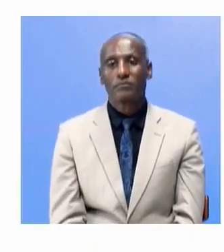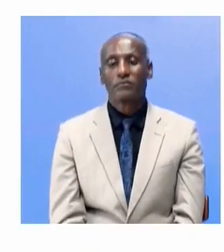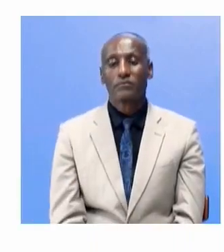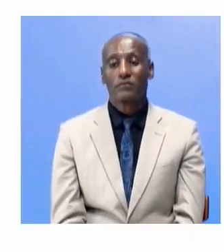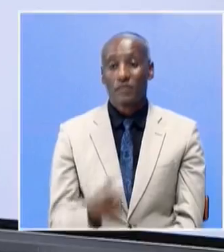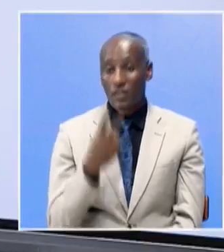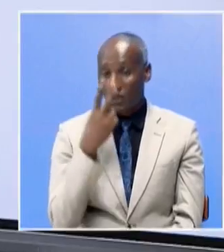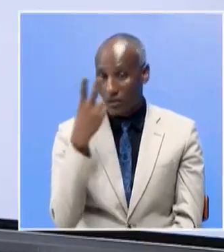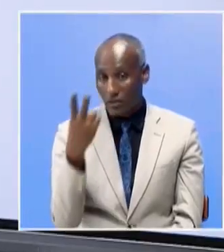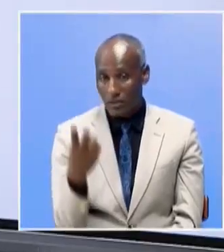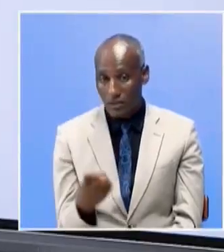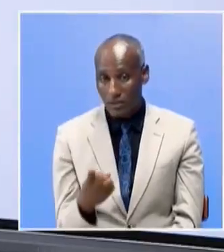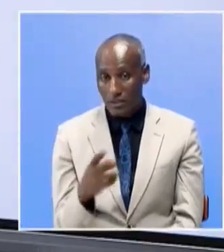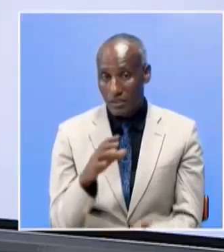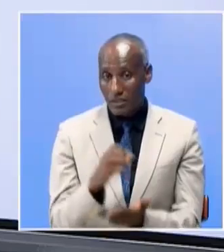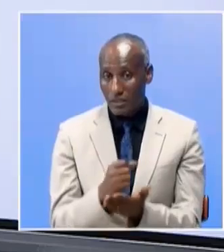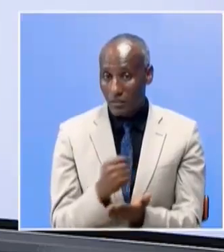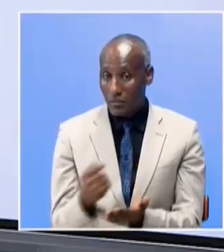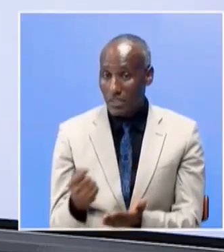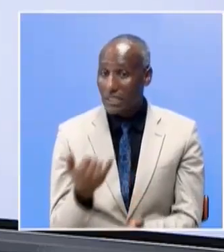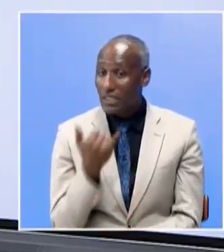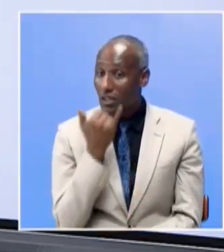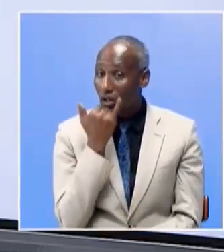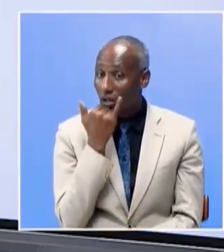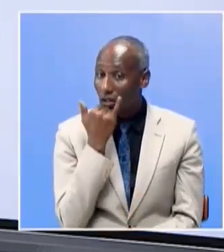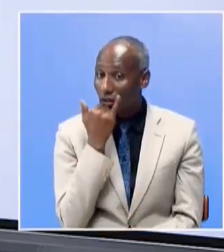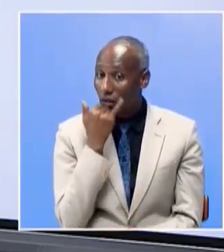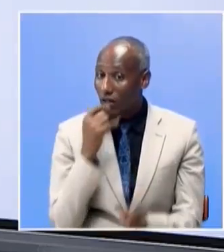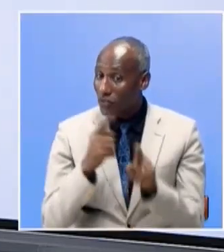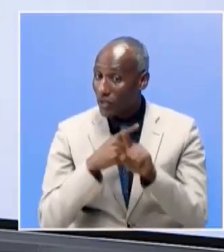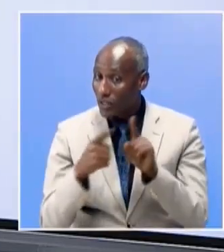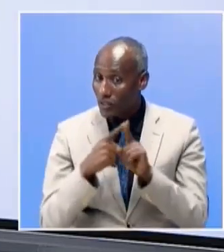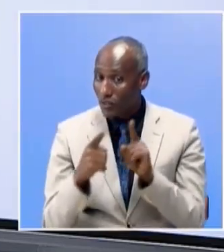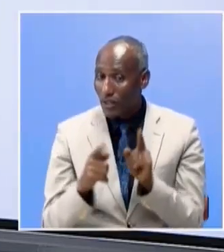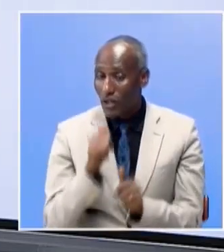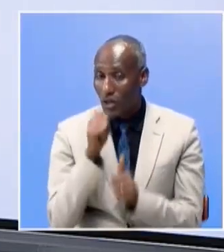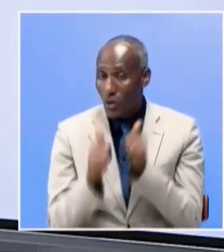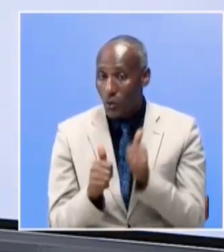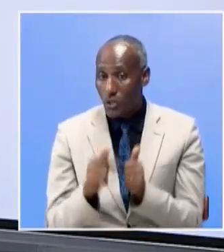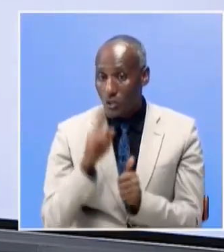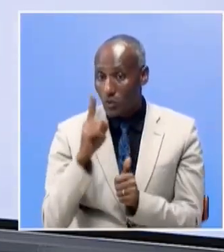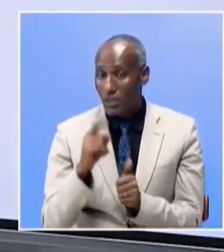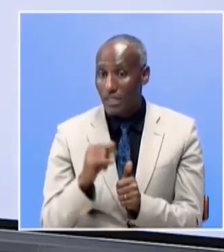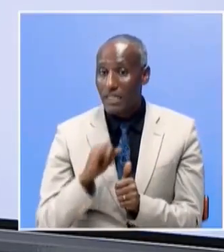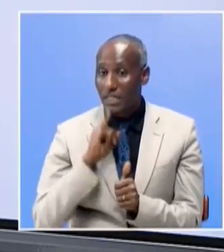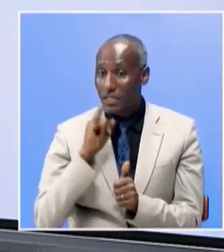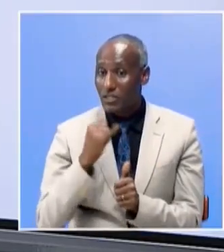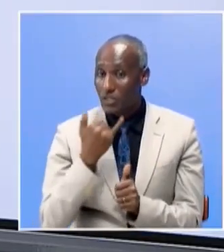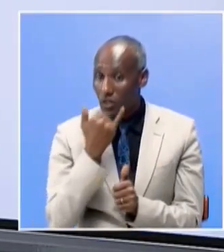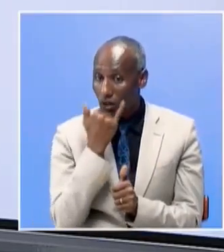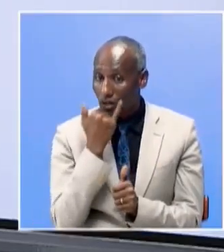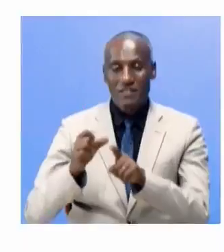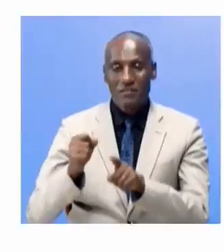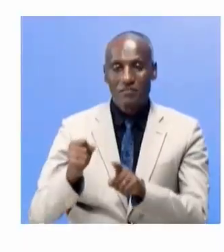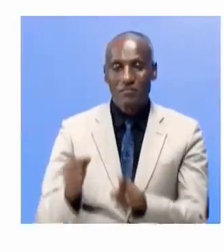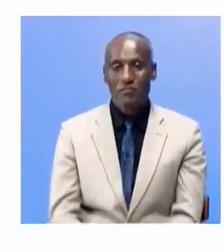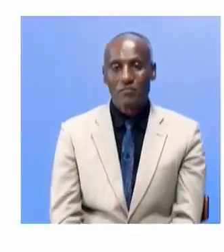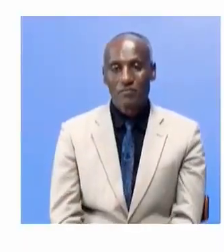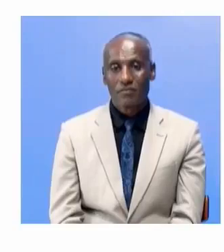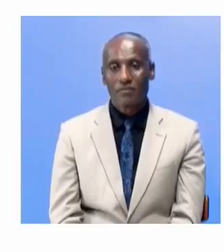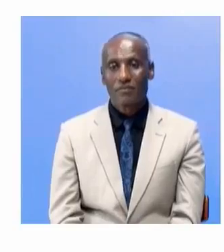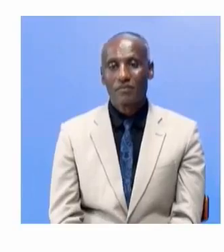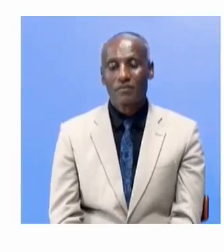Look, something wrong here. You have to identify which one is wrong. Number 2,